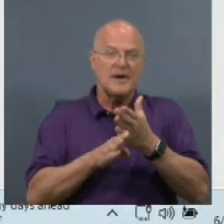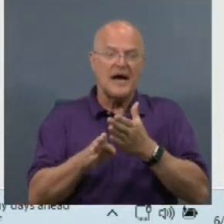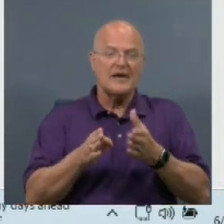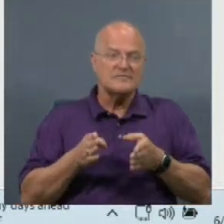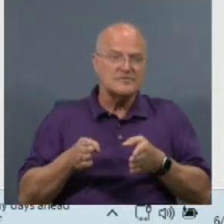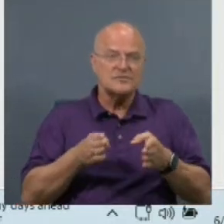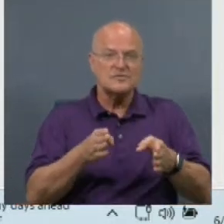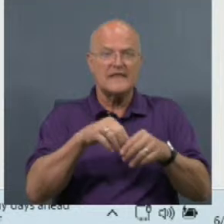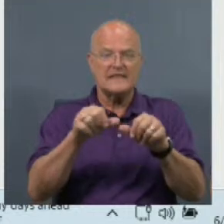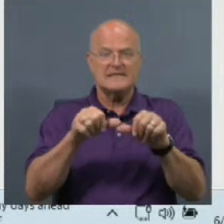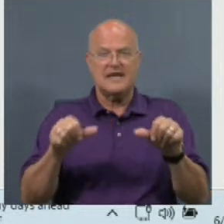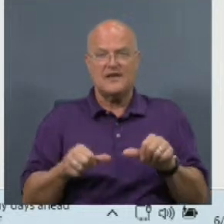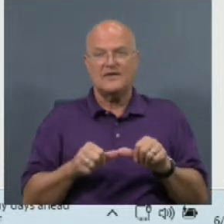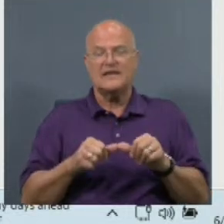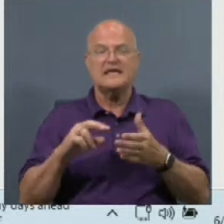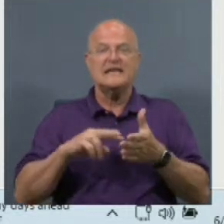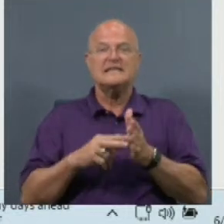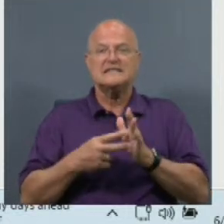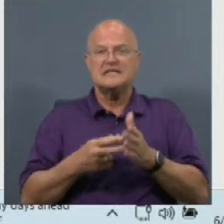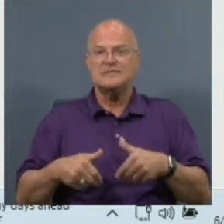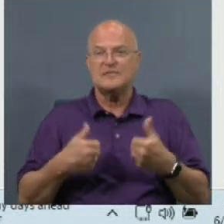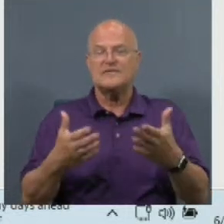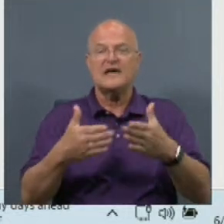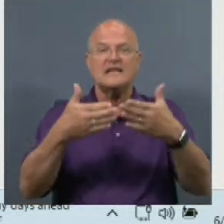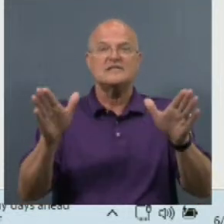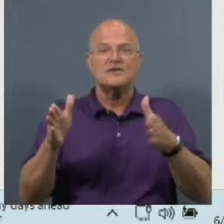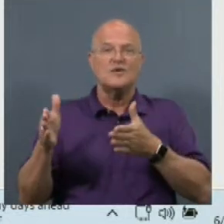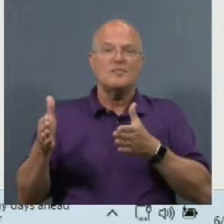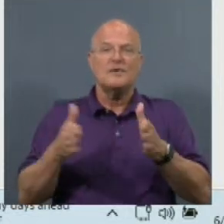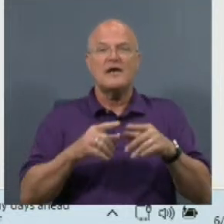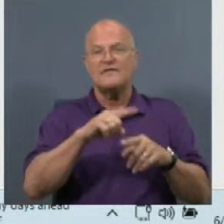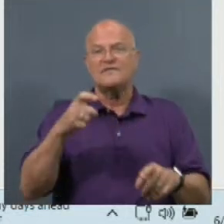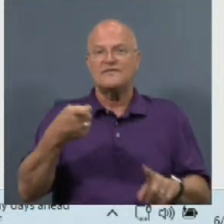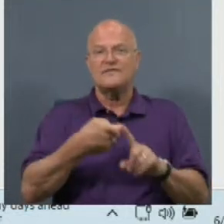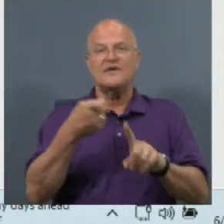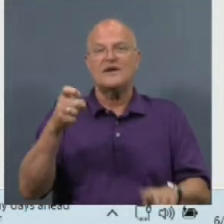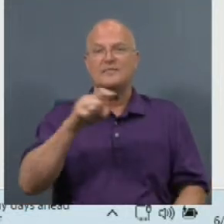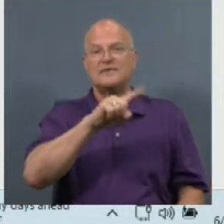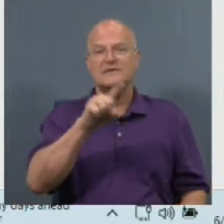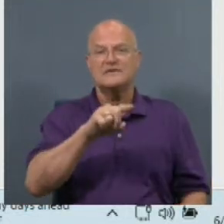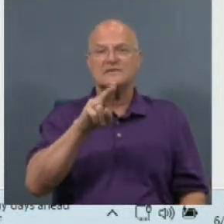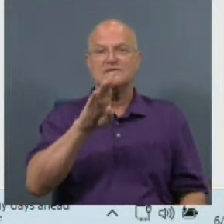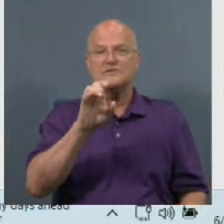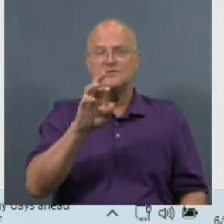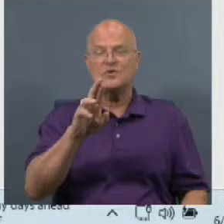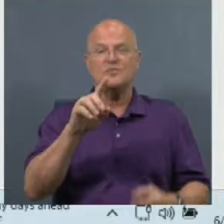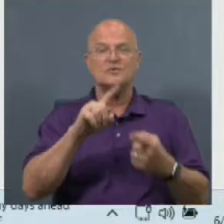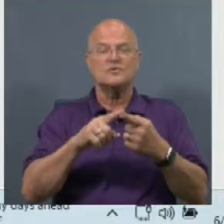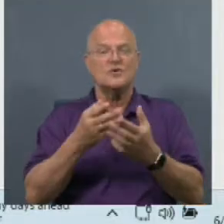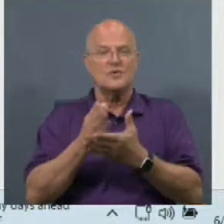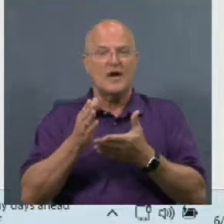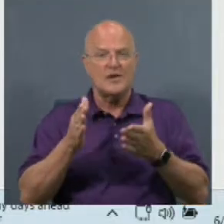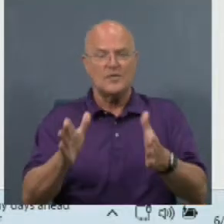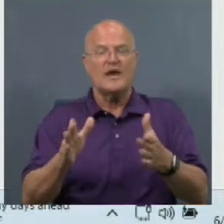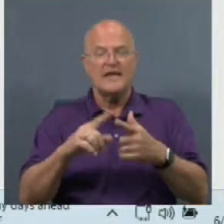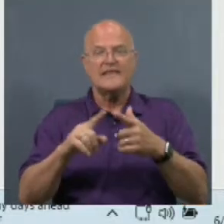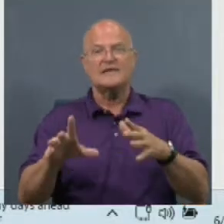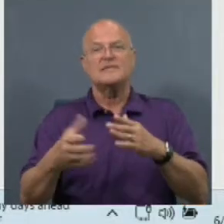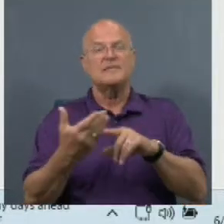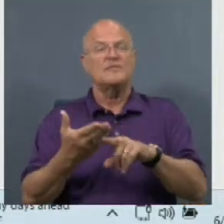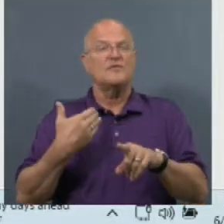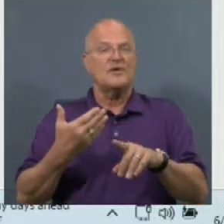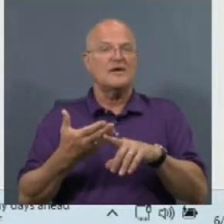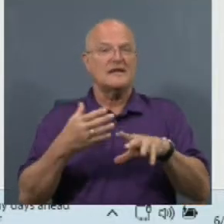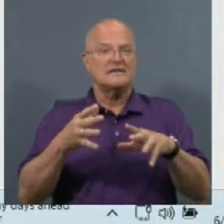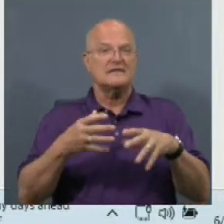in this area, intended to provide a general path from Zuber Road to Harper Road. The dedicated right-of-way, which preceded annexation,